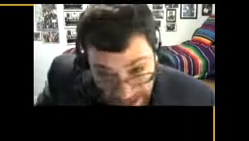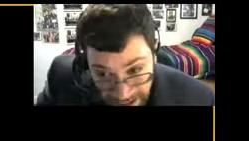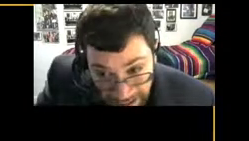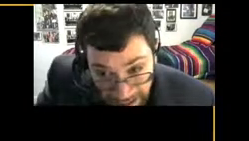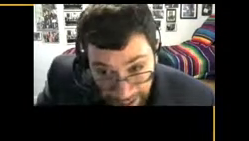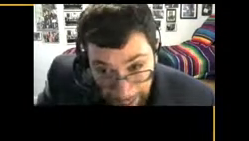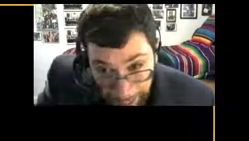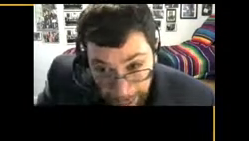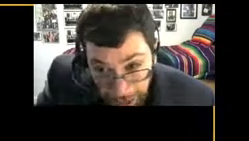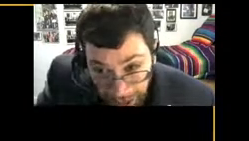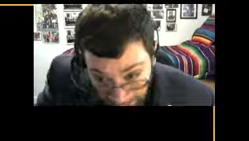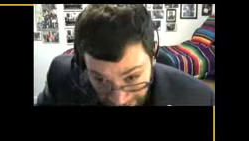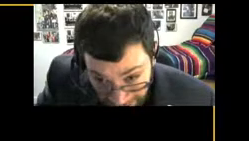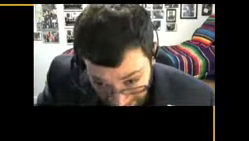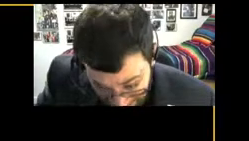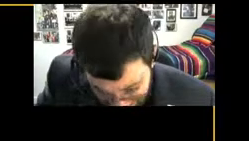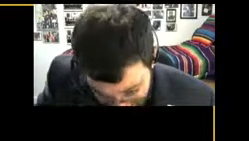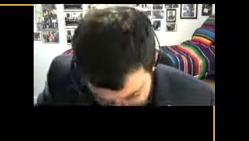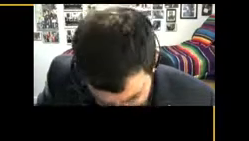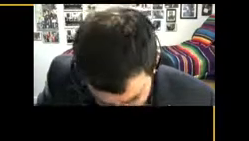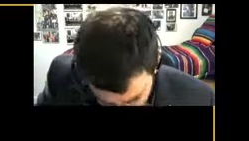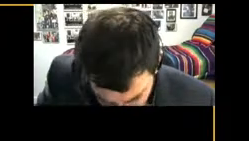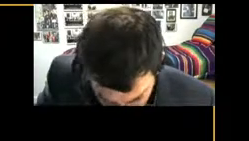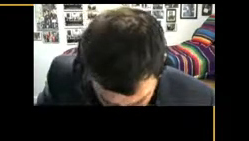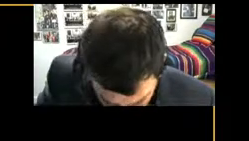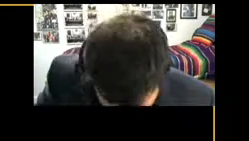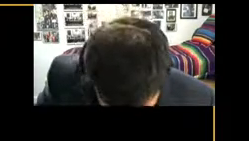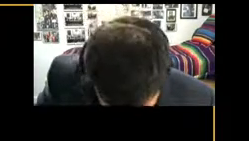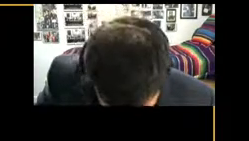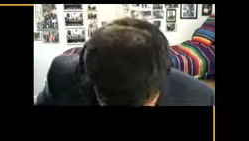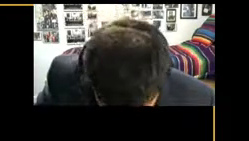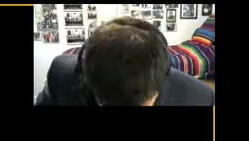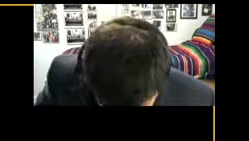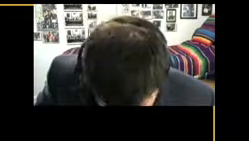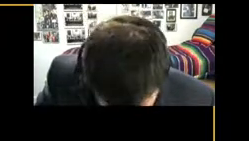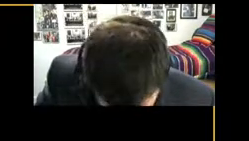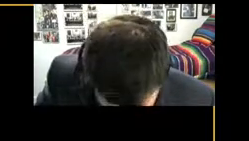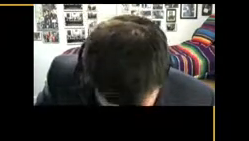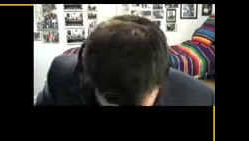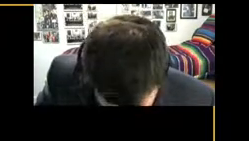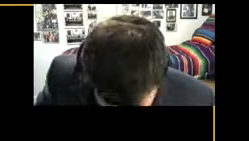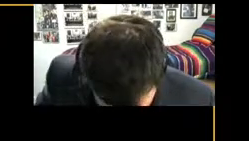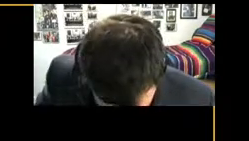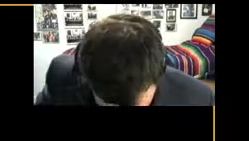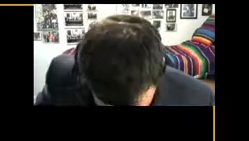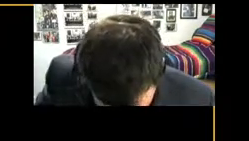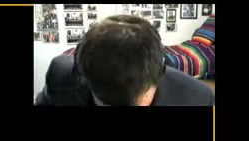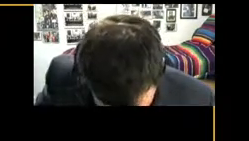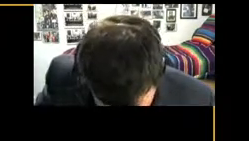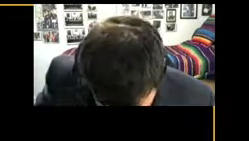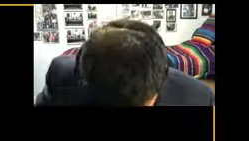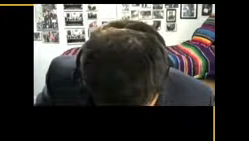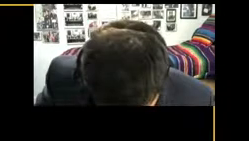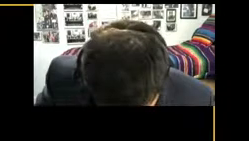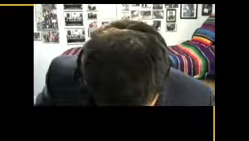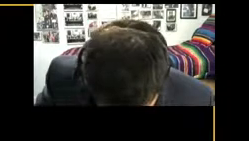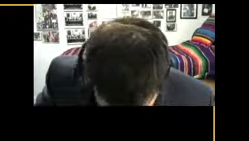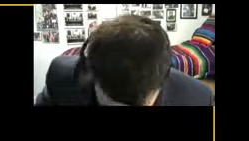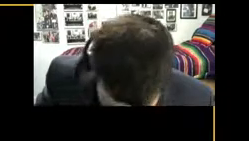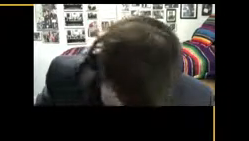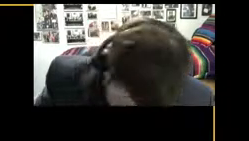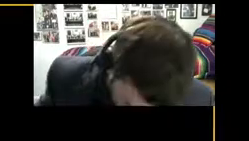things. Again, like I said, Moses, the lead protagonist in the Torah,